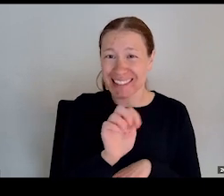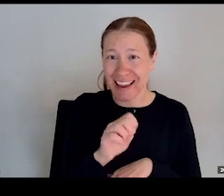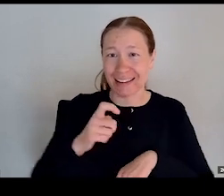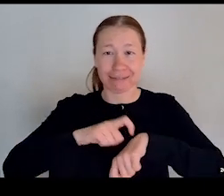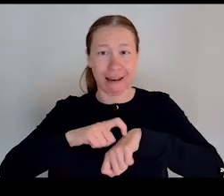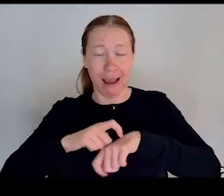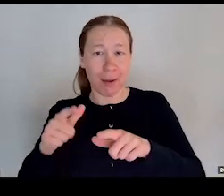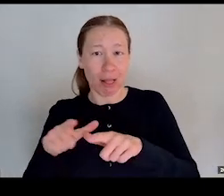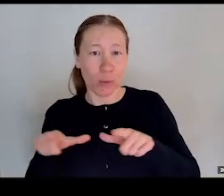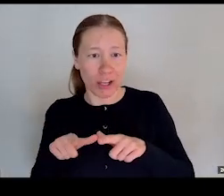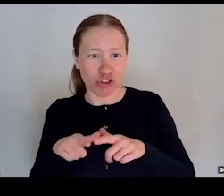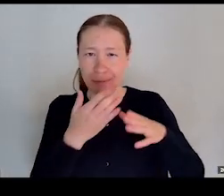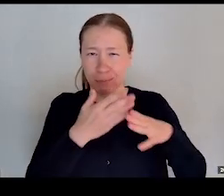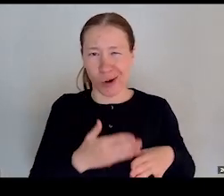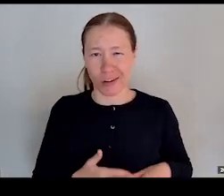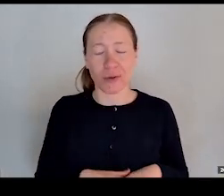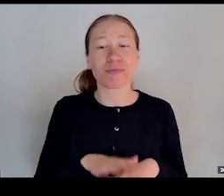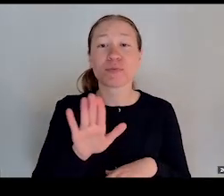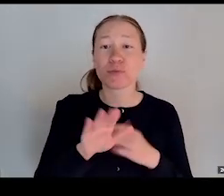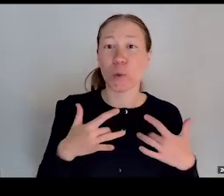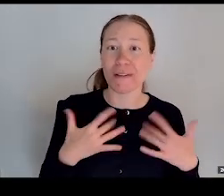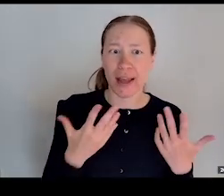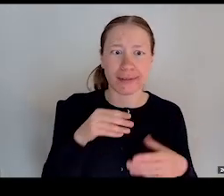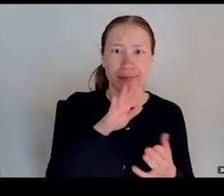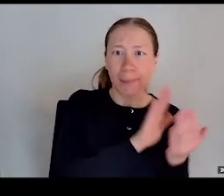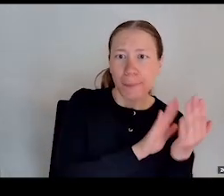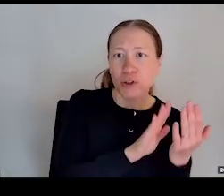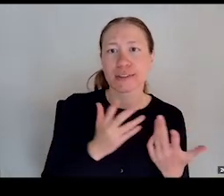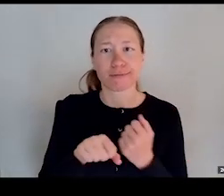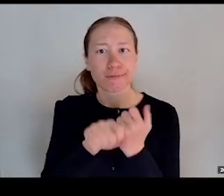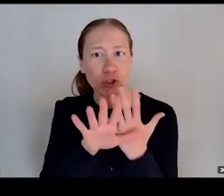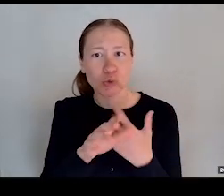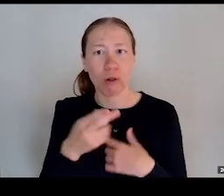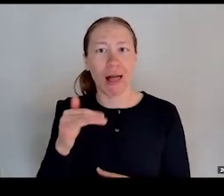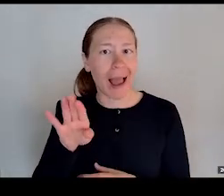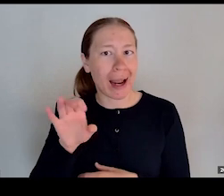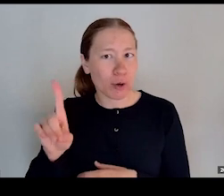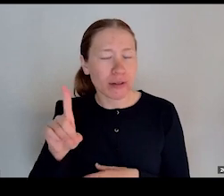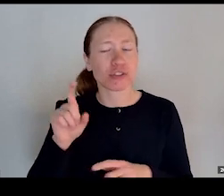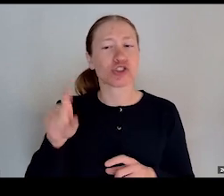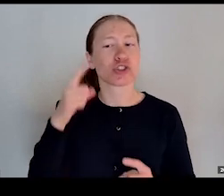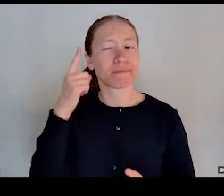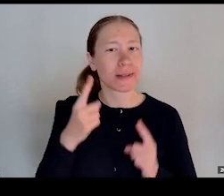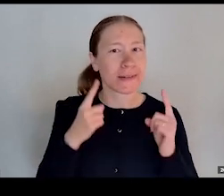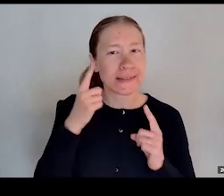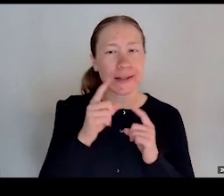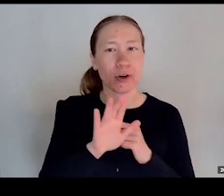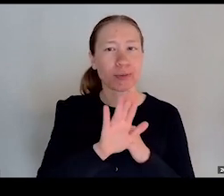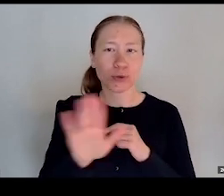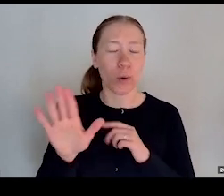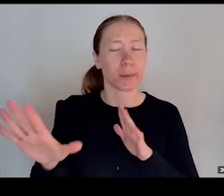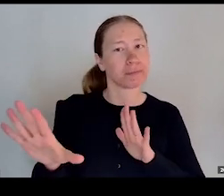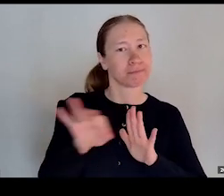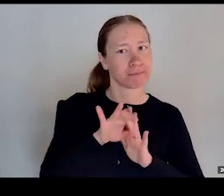breakdowns. So whether your event is in person, virtual, or hybrid, you do want to be considerate of your